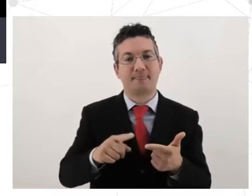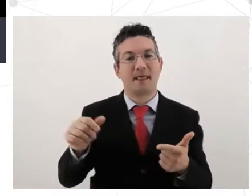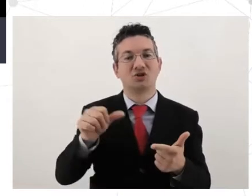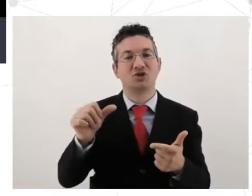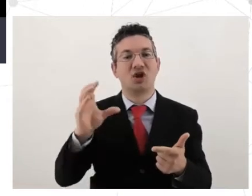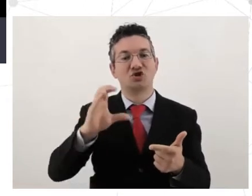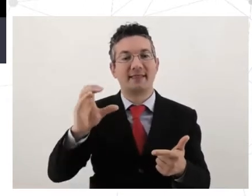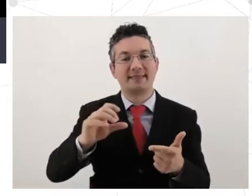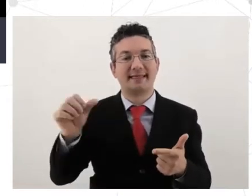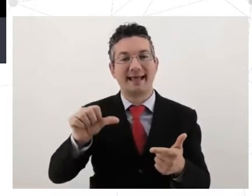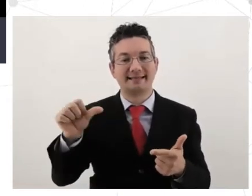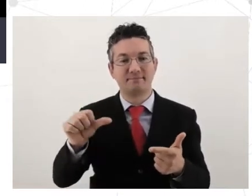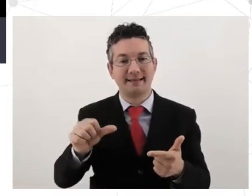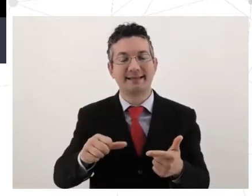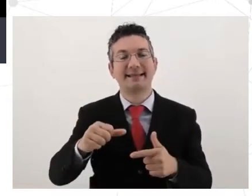No worries.